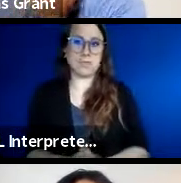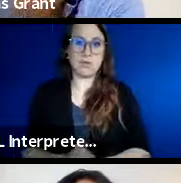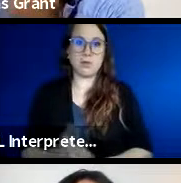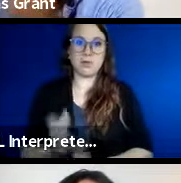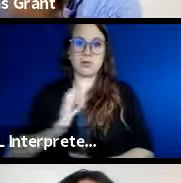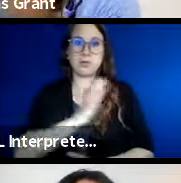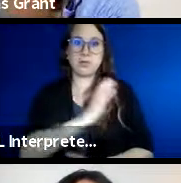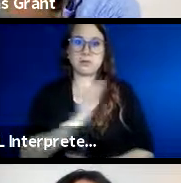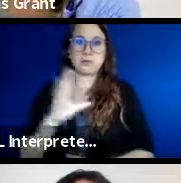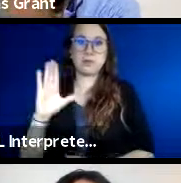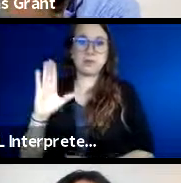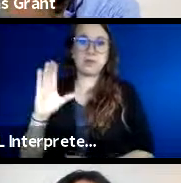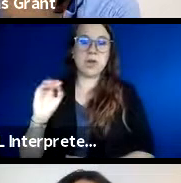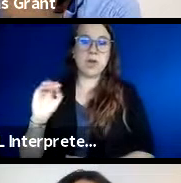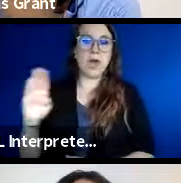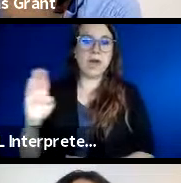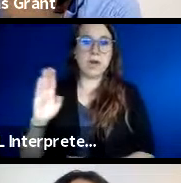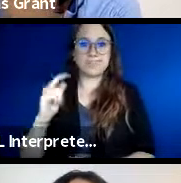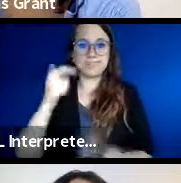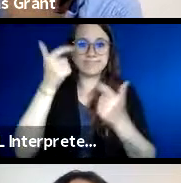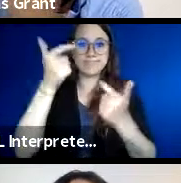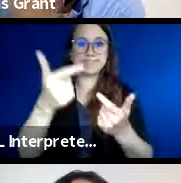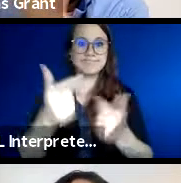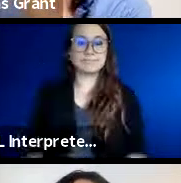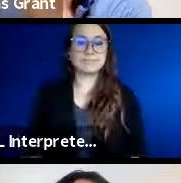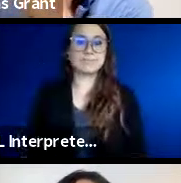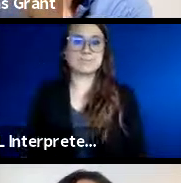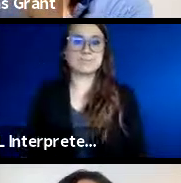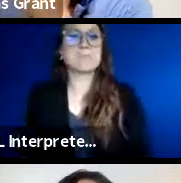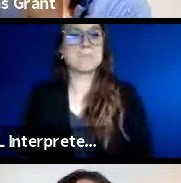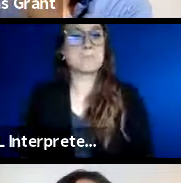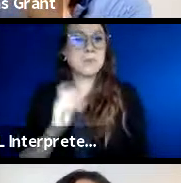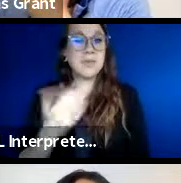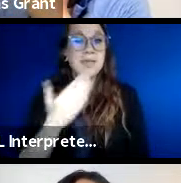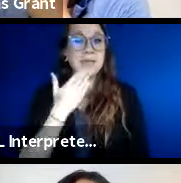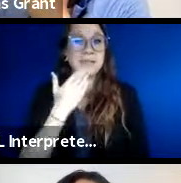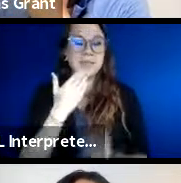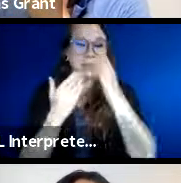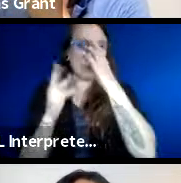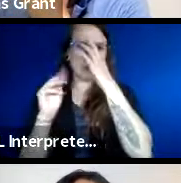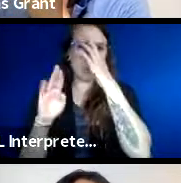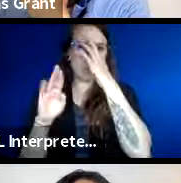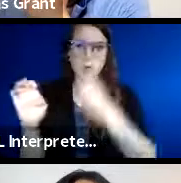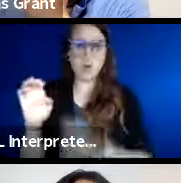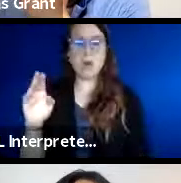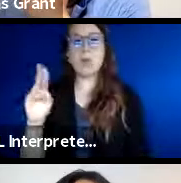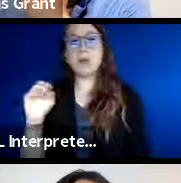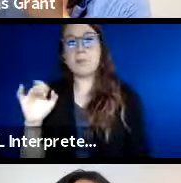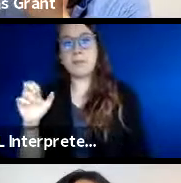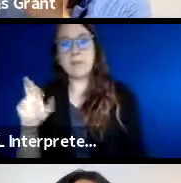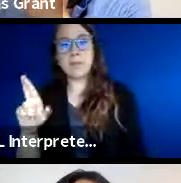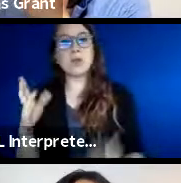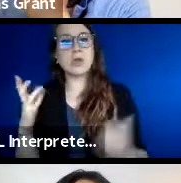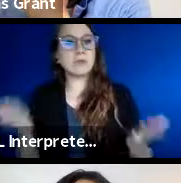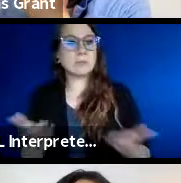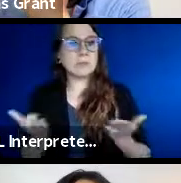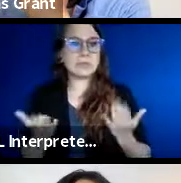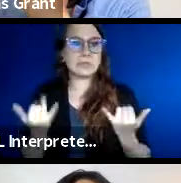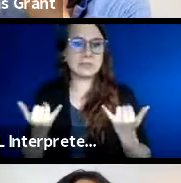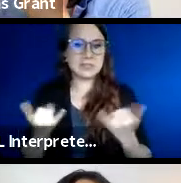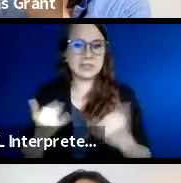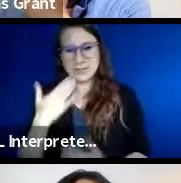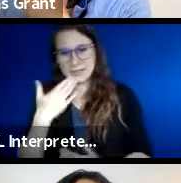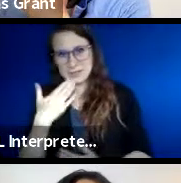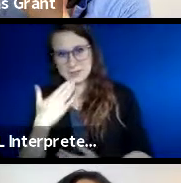Cobb, you have the floor. All right. Thanks, Commissioner Moore, and thank you, Mayor Bowser, again for being here with us today. Thank you.